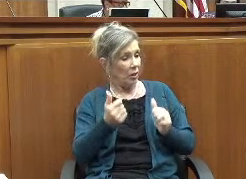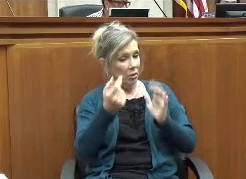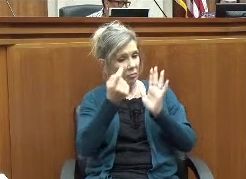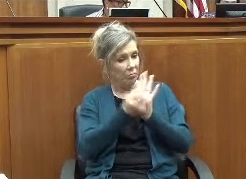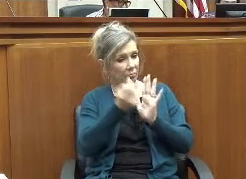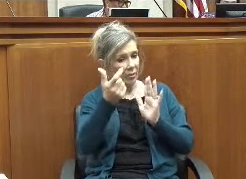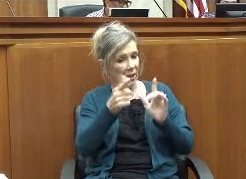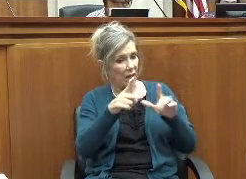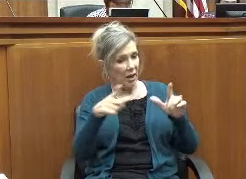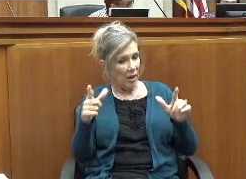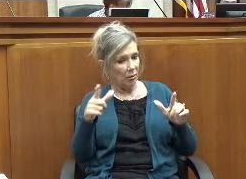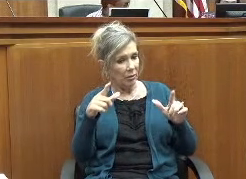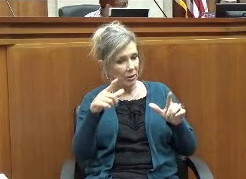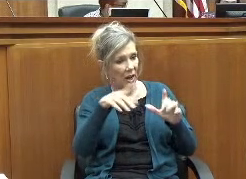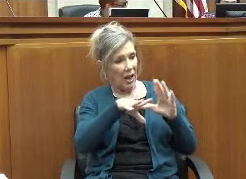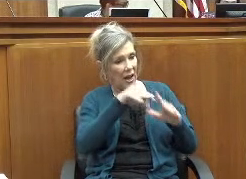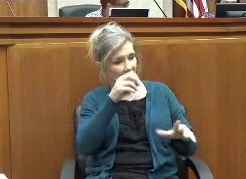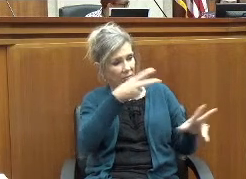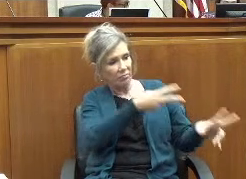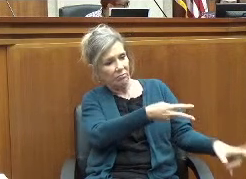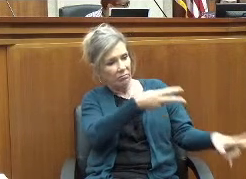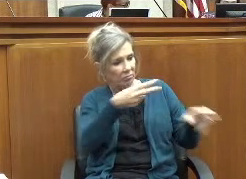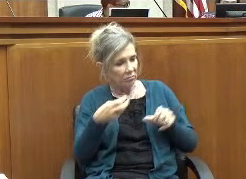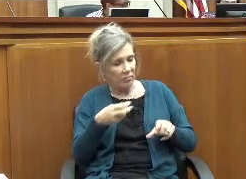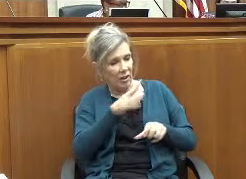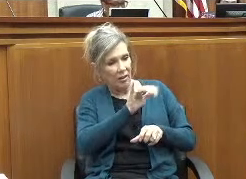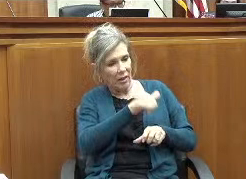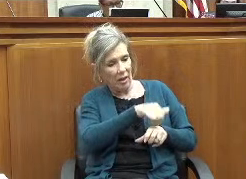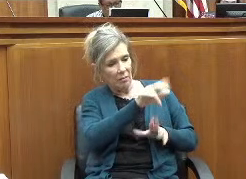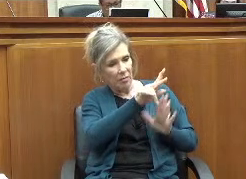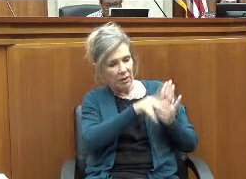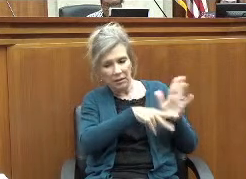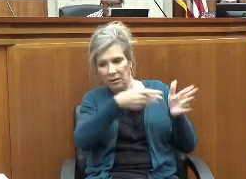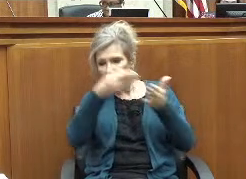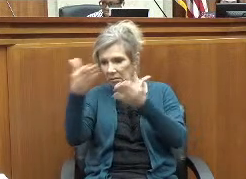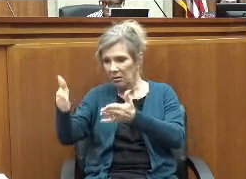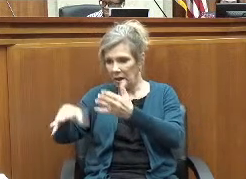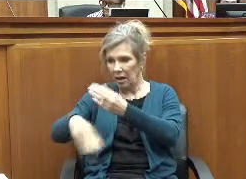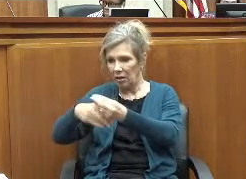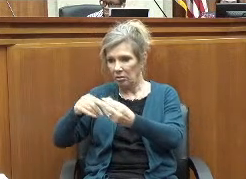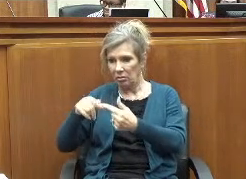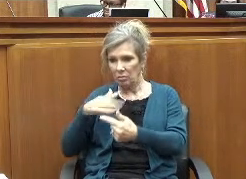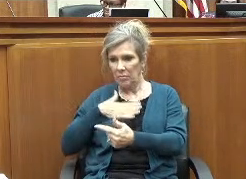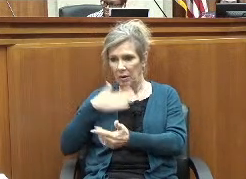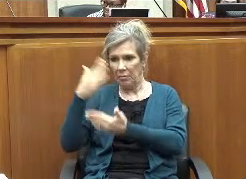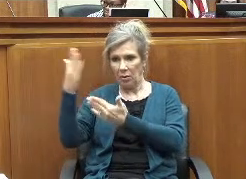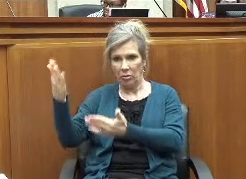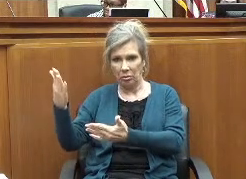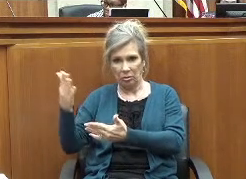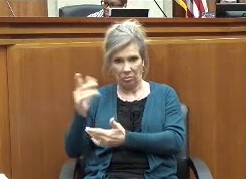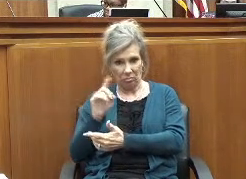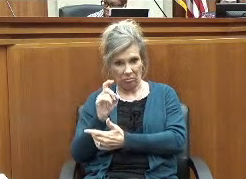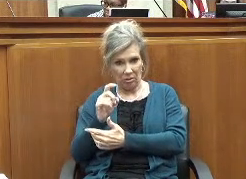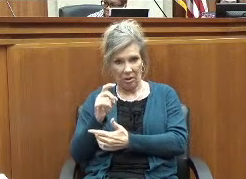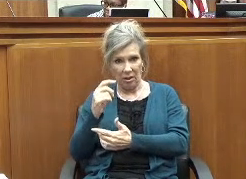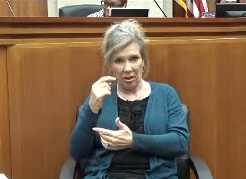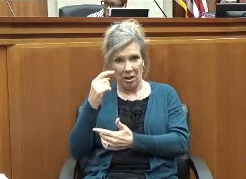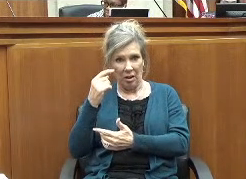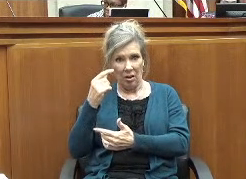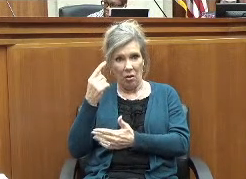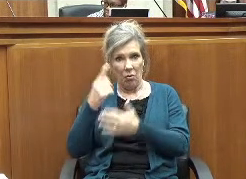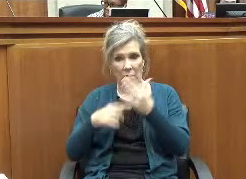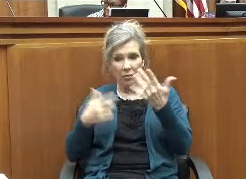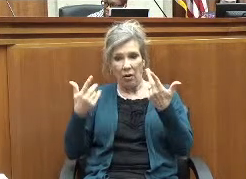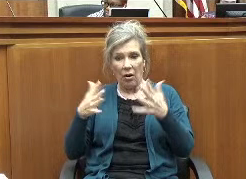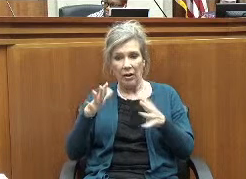and put it in my motion? And I would like to believe, right, that what we have done is enough to fix